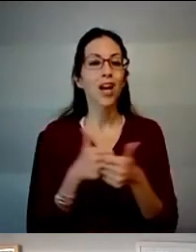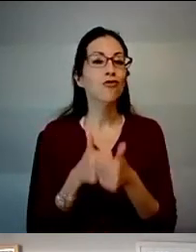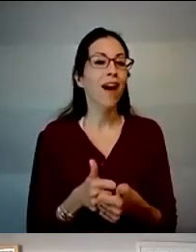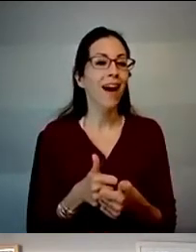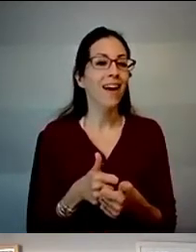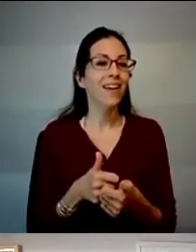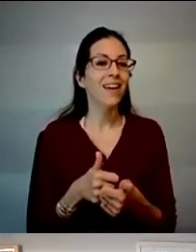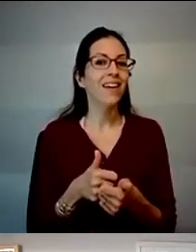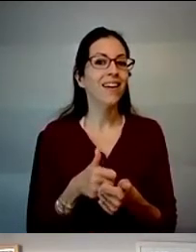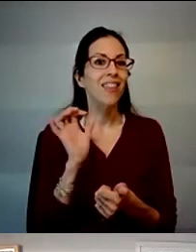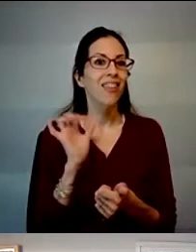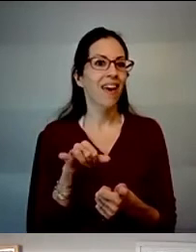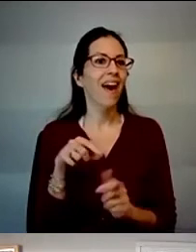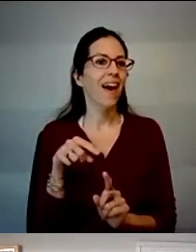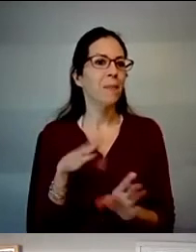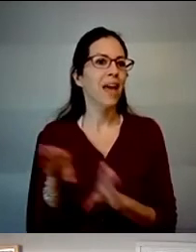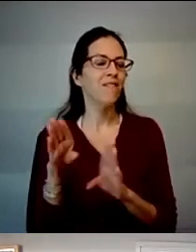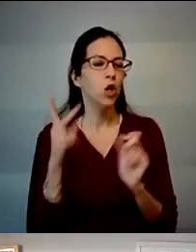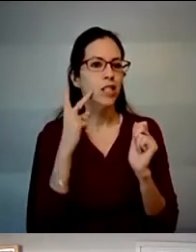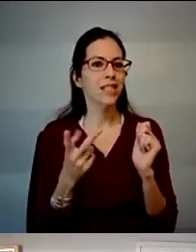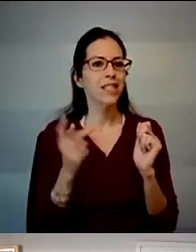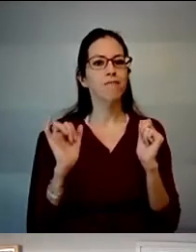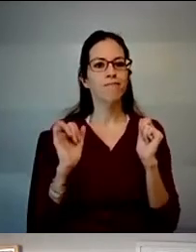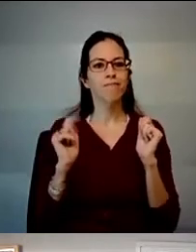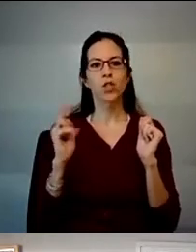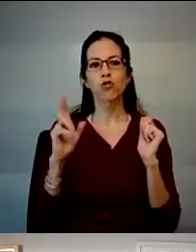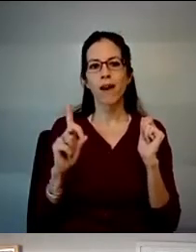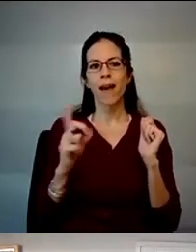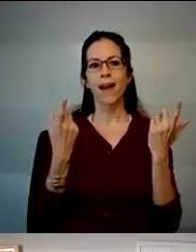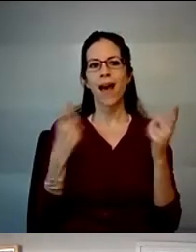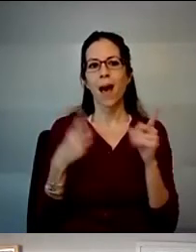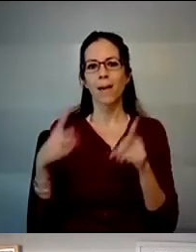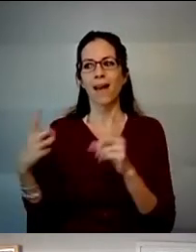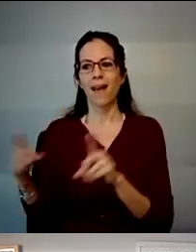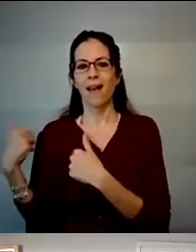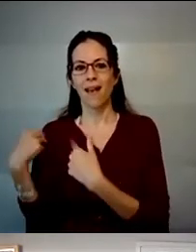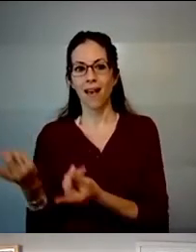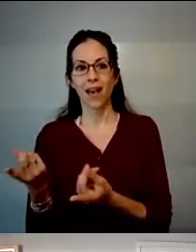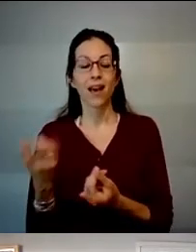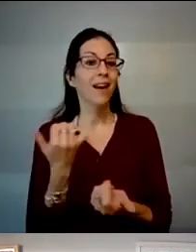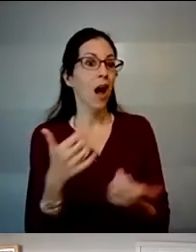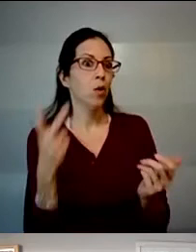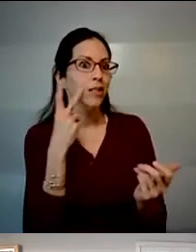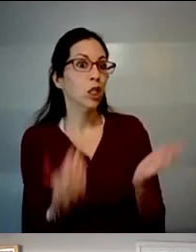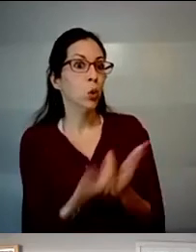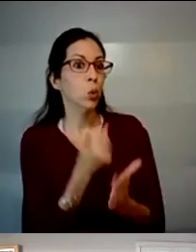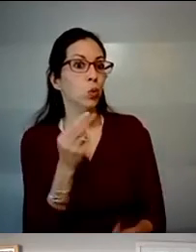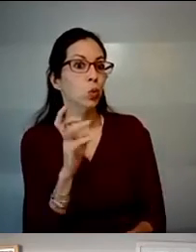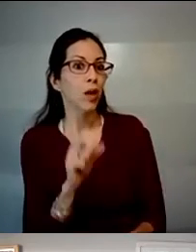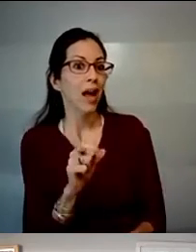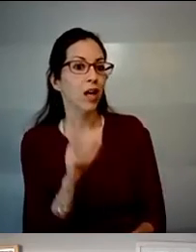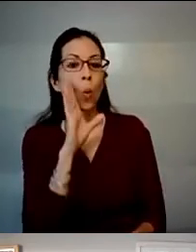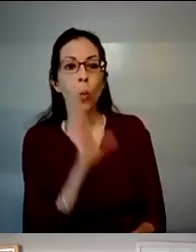seeing like, hey, here's a trend we've seen over time. Here's a trend we're seeing in this moment. Will certain